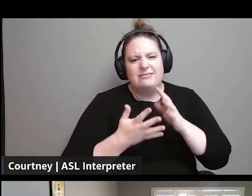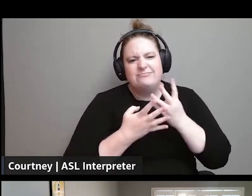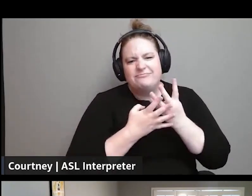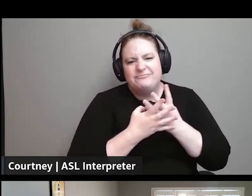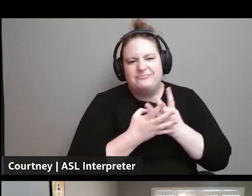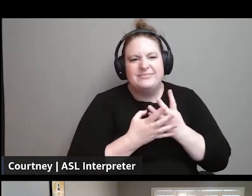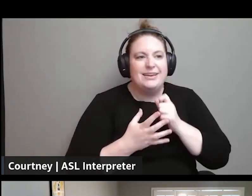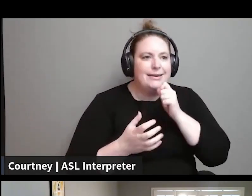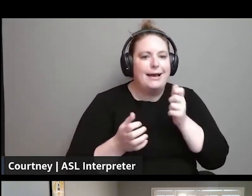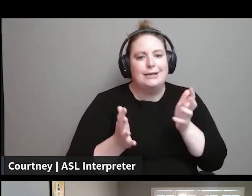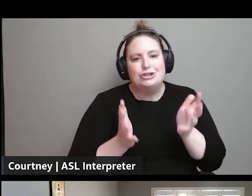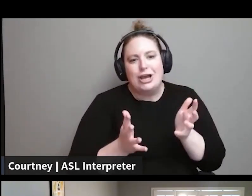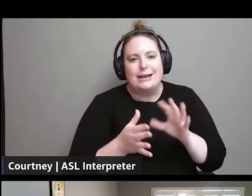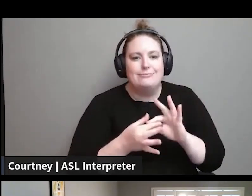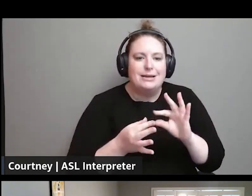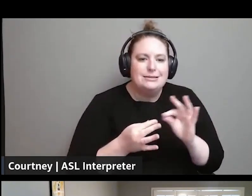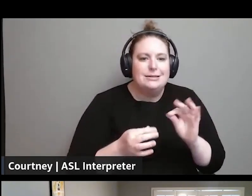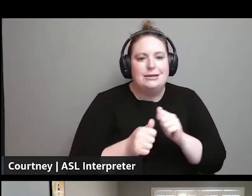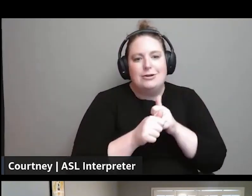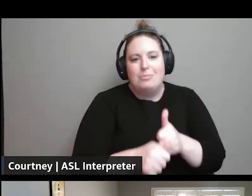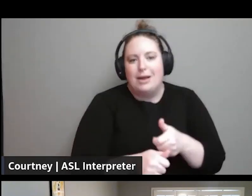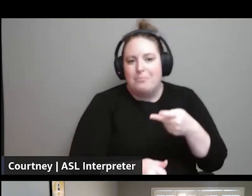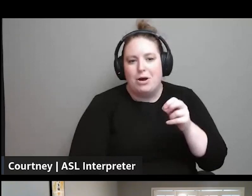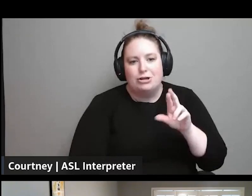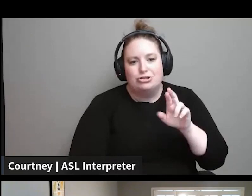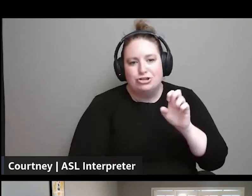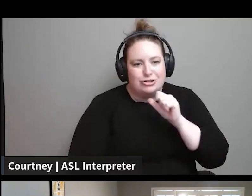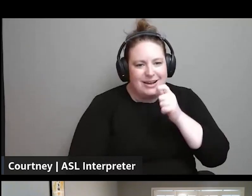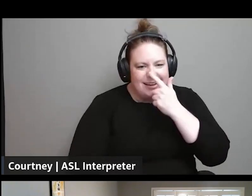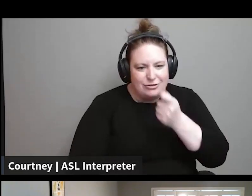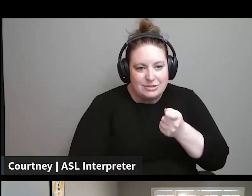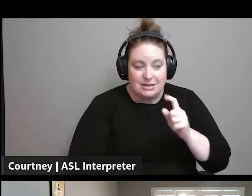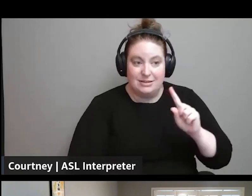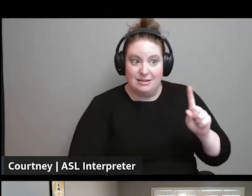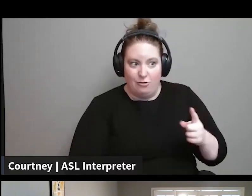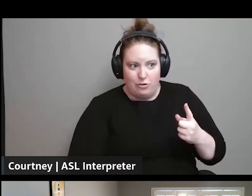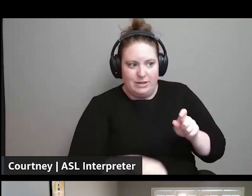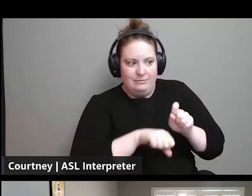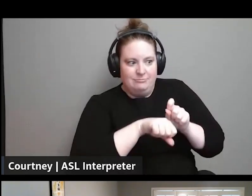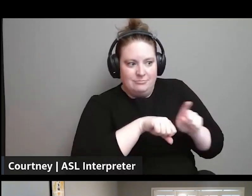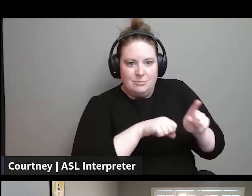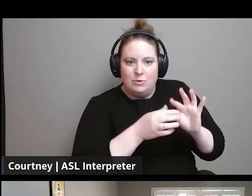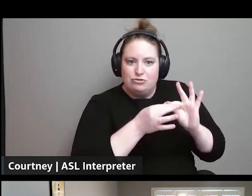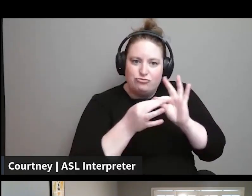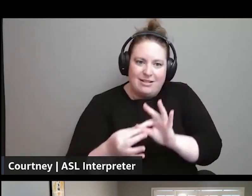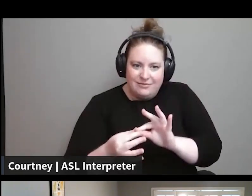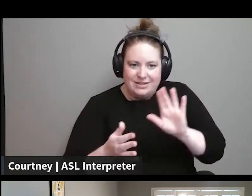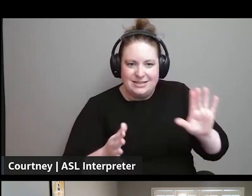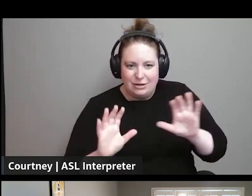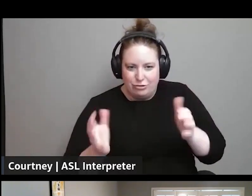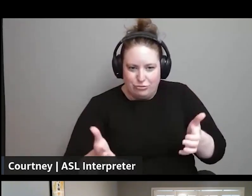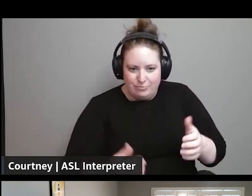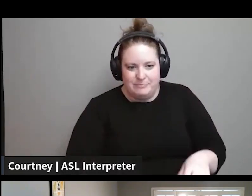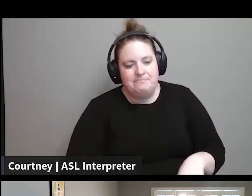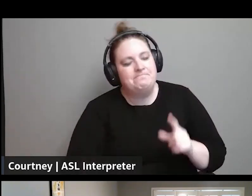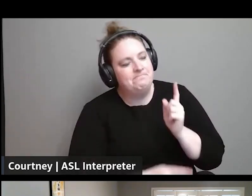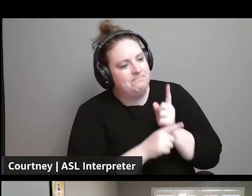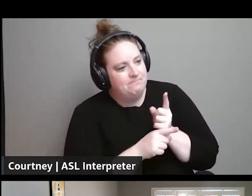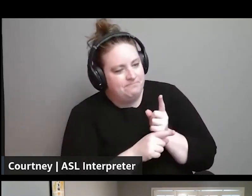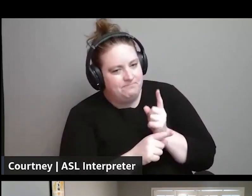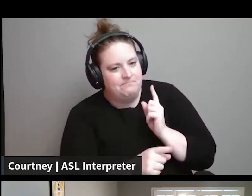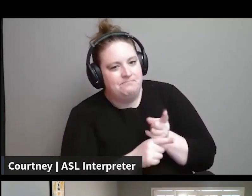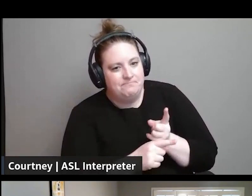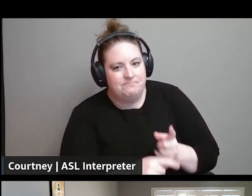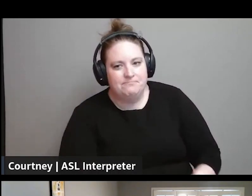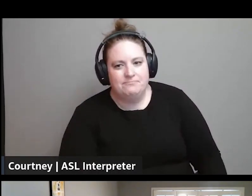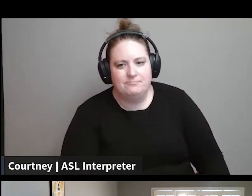compliance, posture that they might not be interested in. They're only getting what's really relevant to their group in the company, correct? Absolutely. That's Okay. right. Yeah.